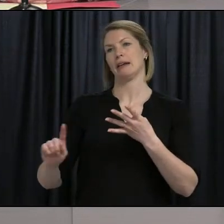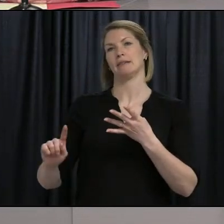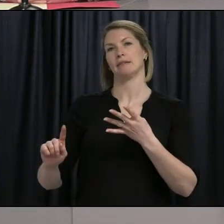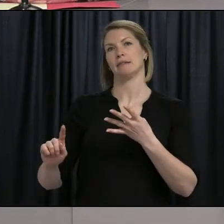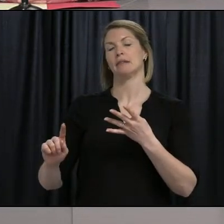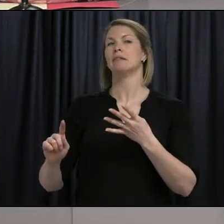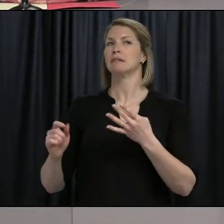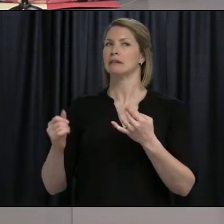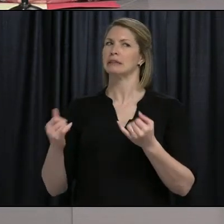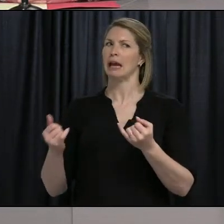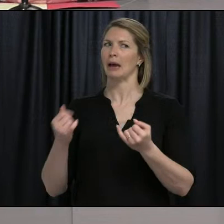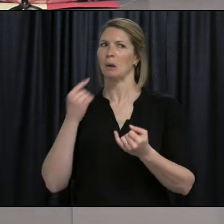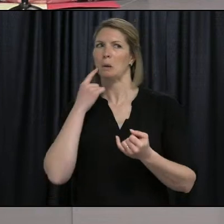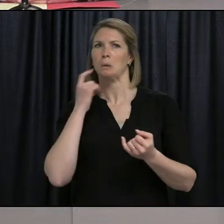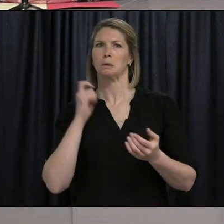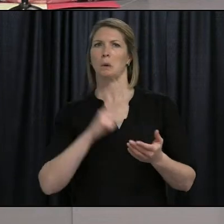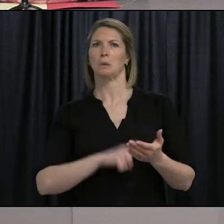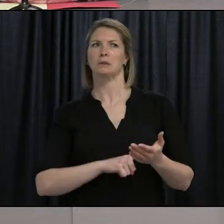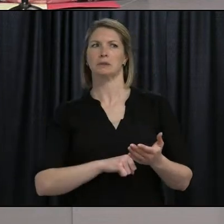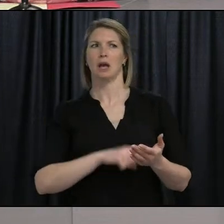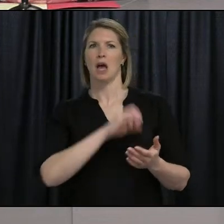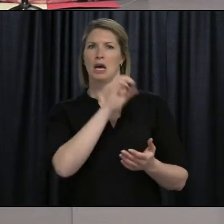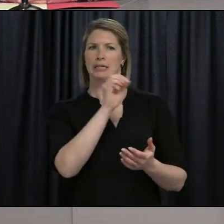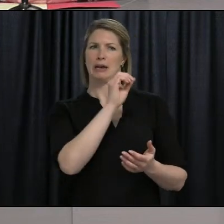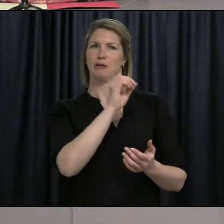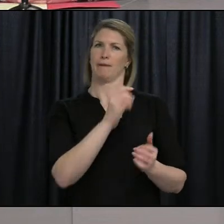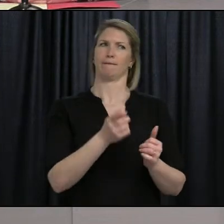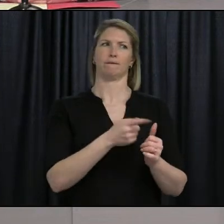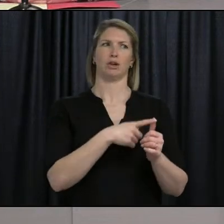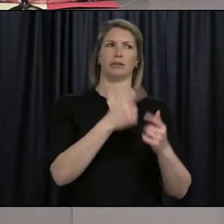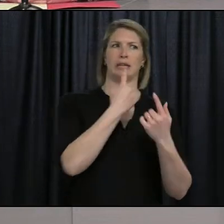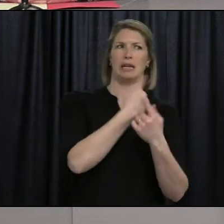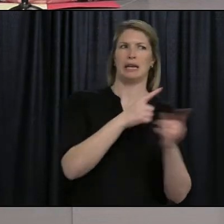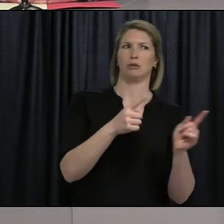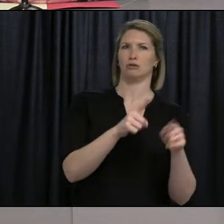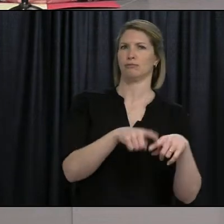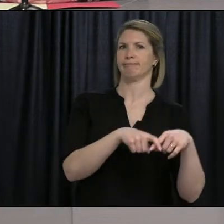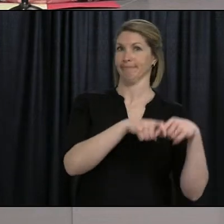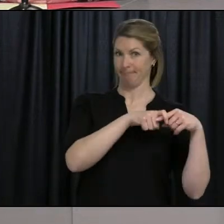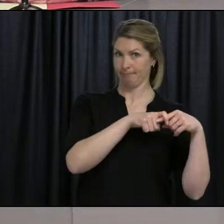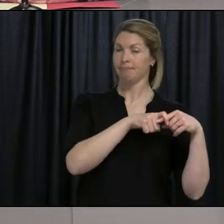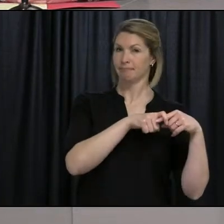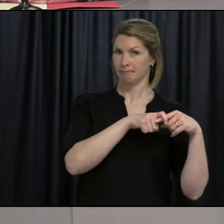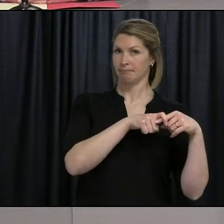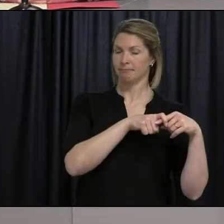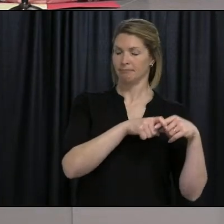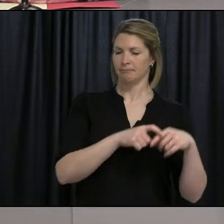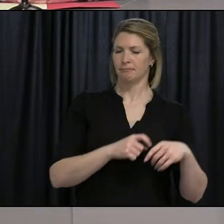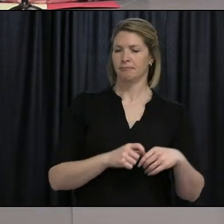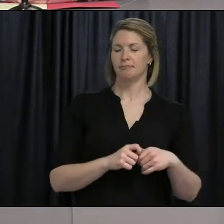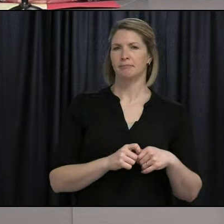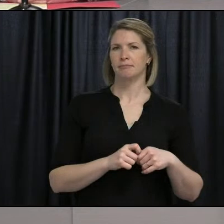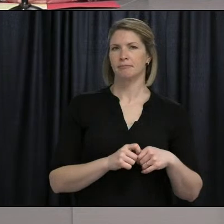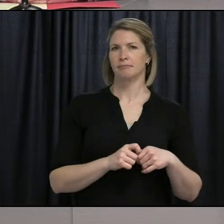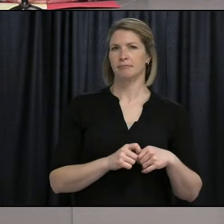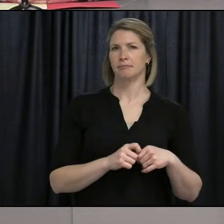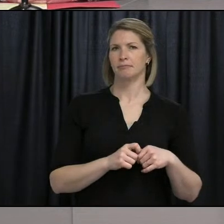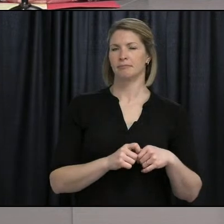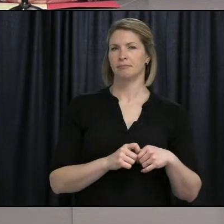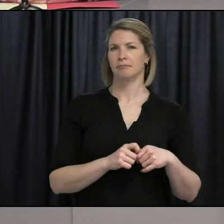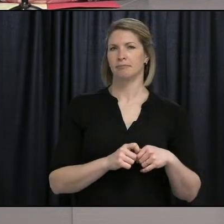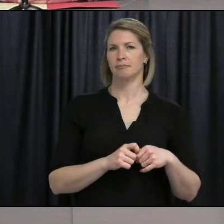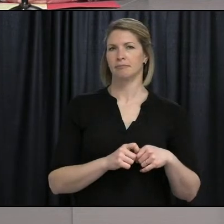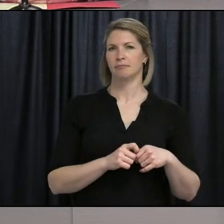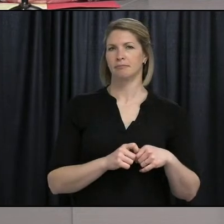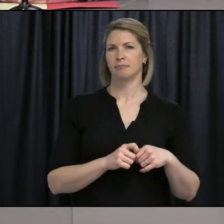the country. Ontario has decided it's not giving first shots anymore. Are you swayed, for example, by new numbers